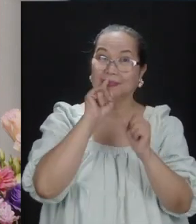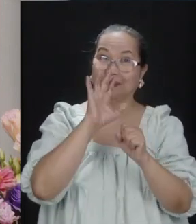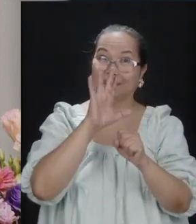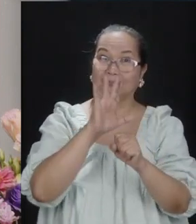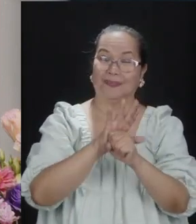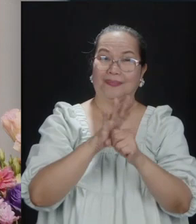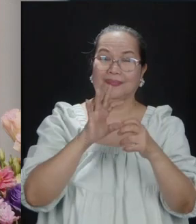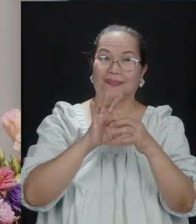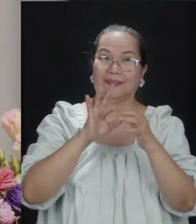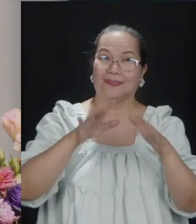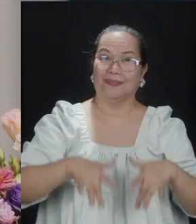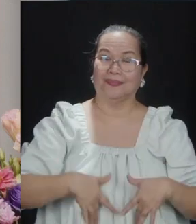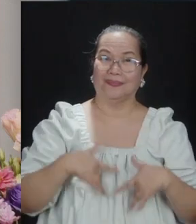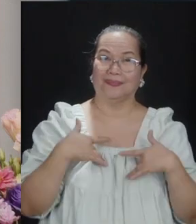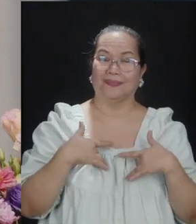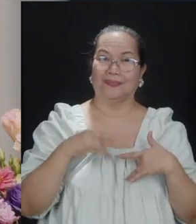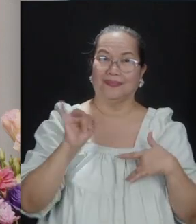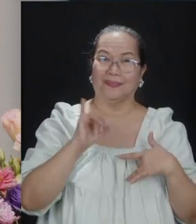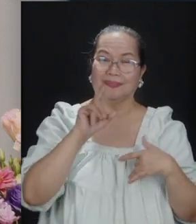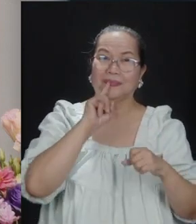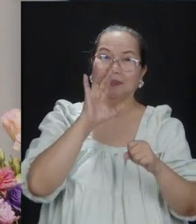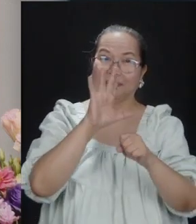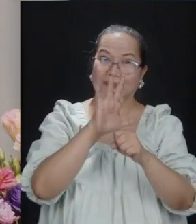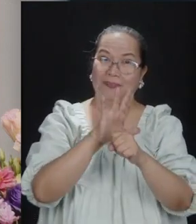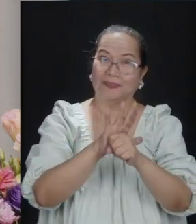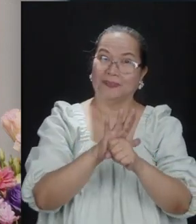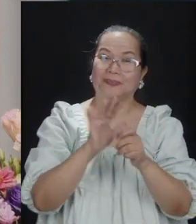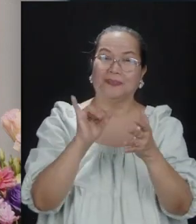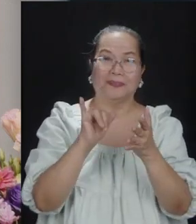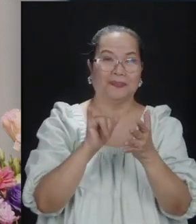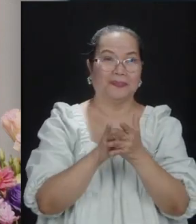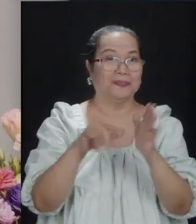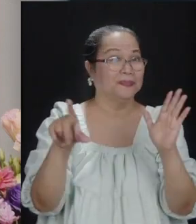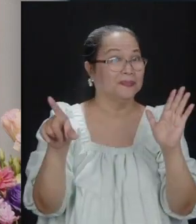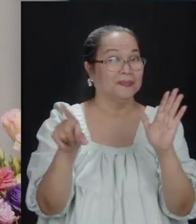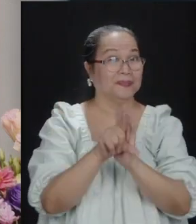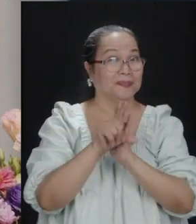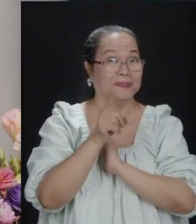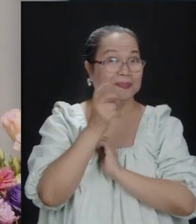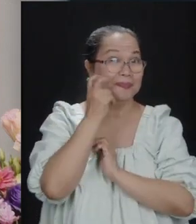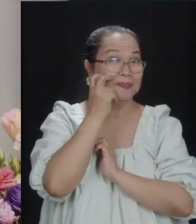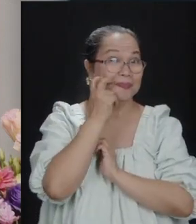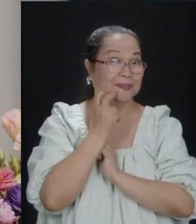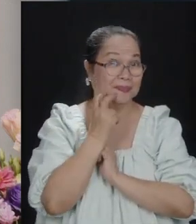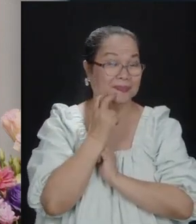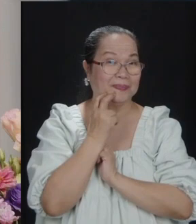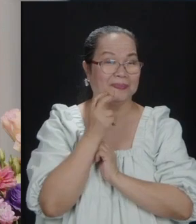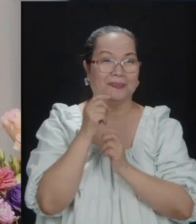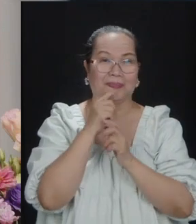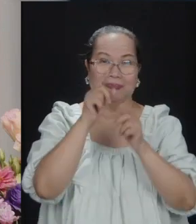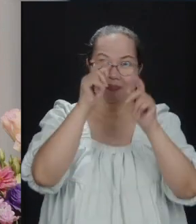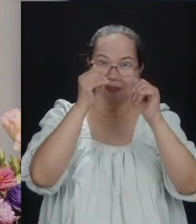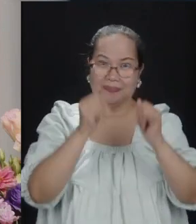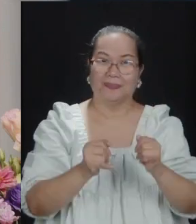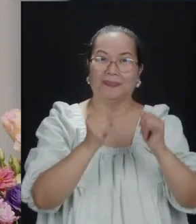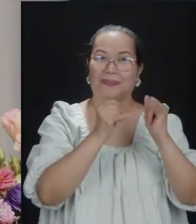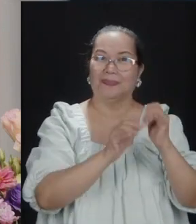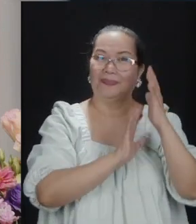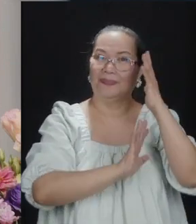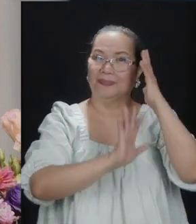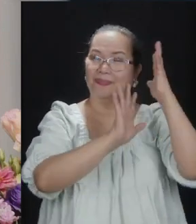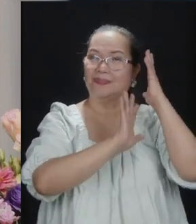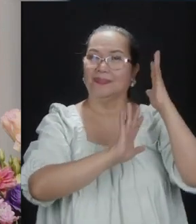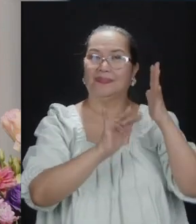this Nazirite vow is a vow of dedication which was voluntarily done by the individual in those